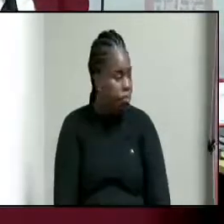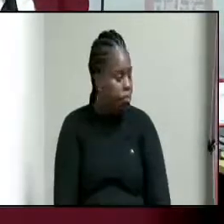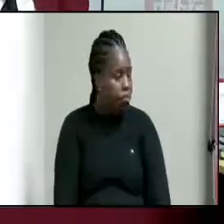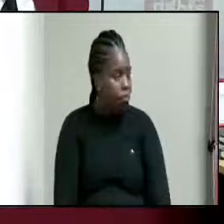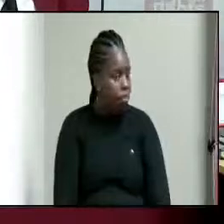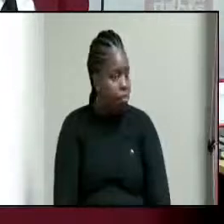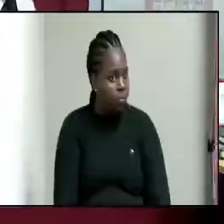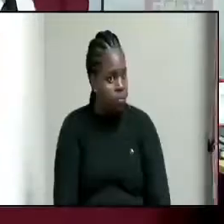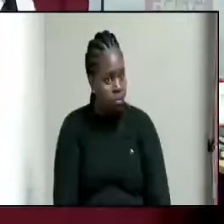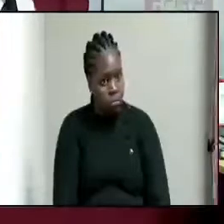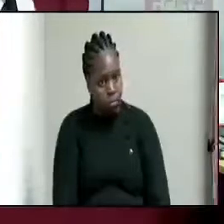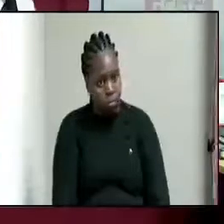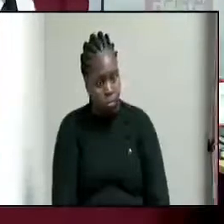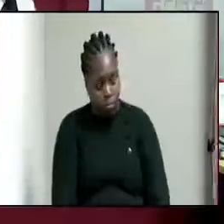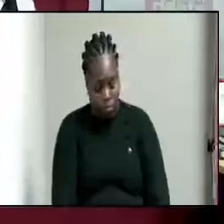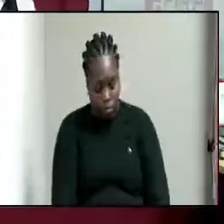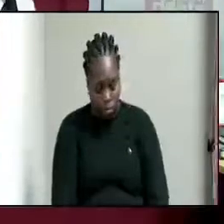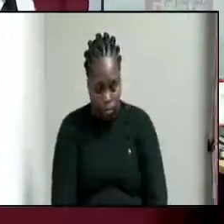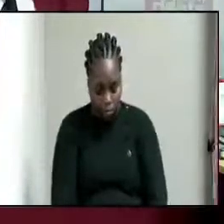But the colleague wants to join.